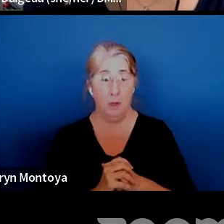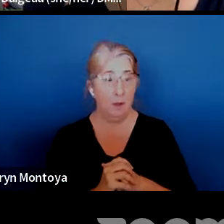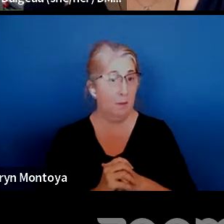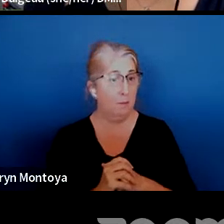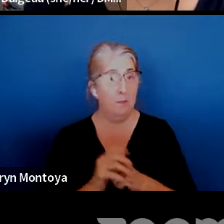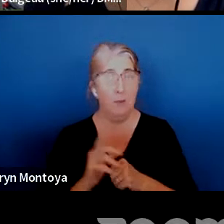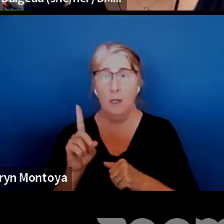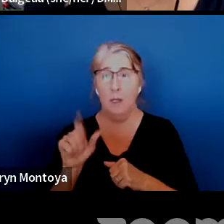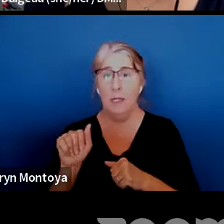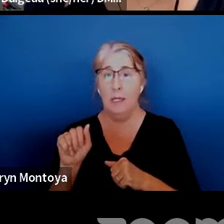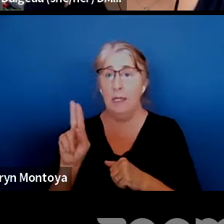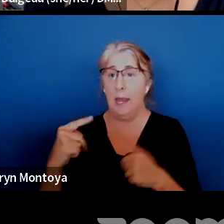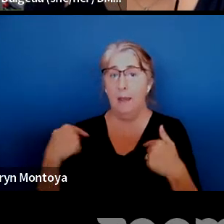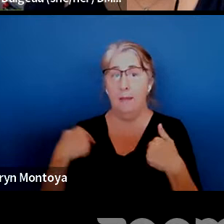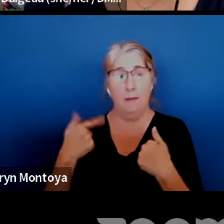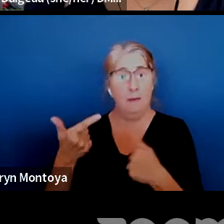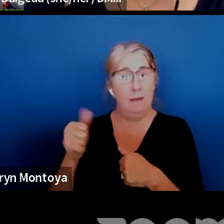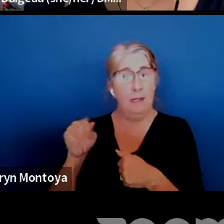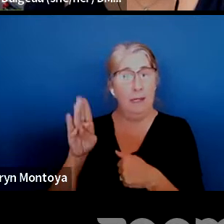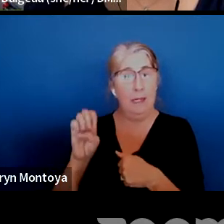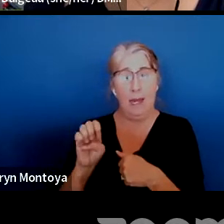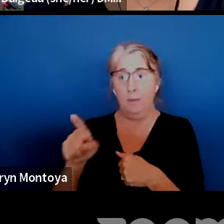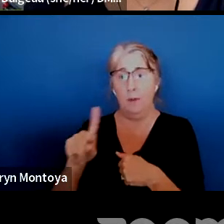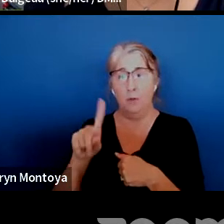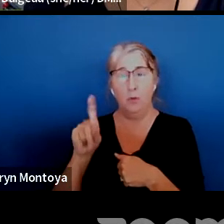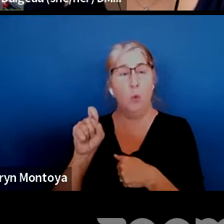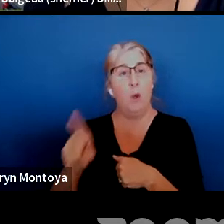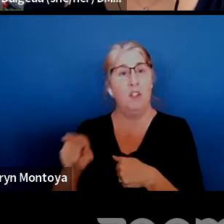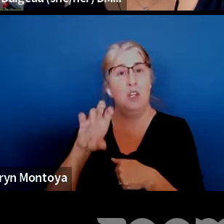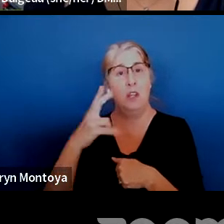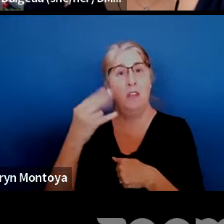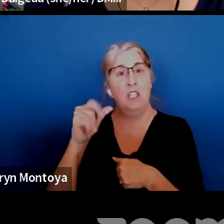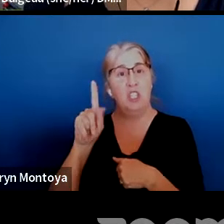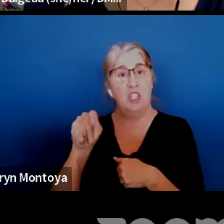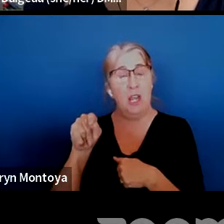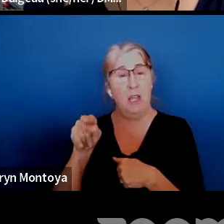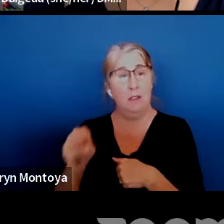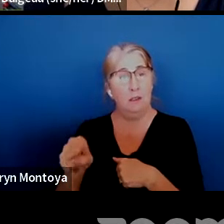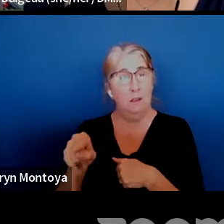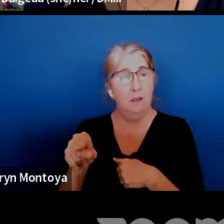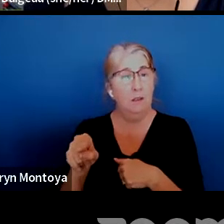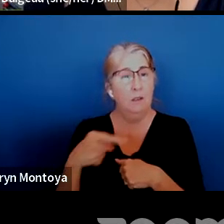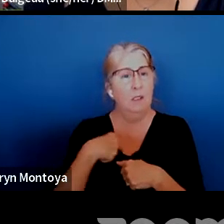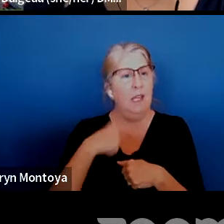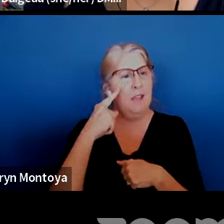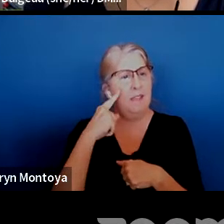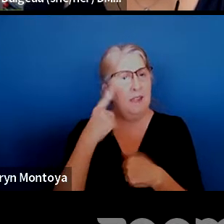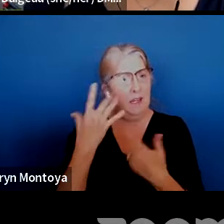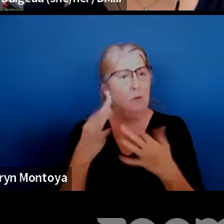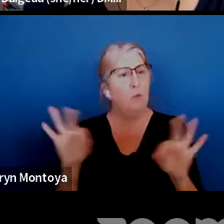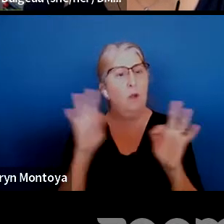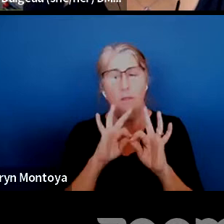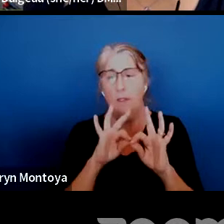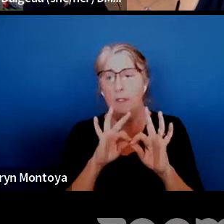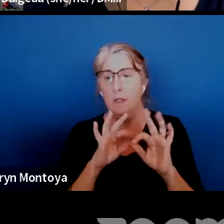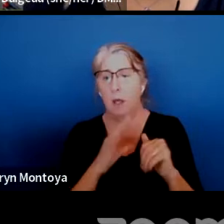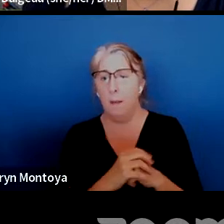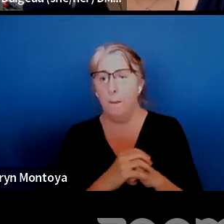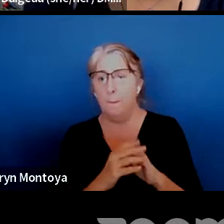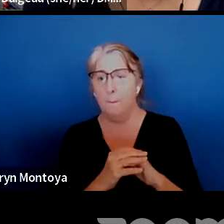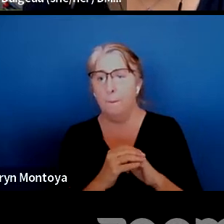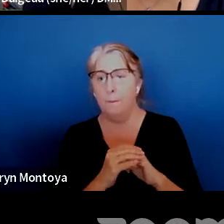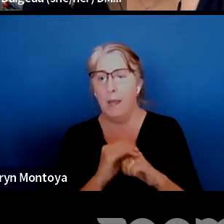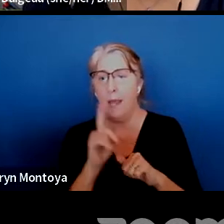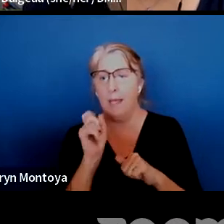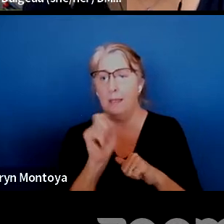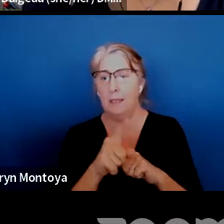Dan, this is Gabe. There's a question that came in the chat that seems sort of relevant,